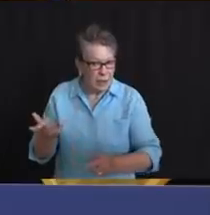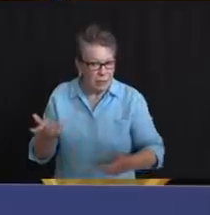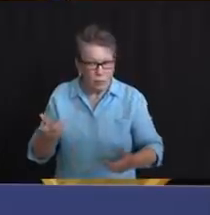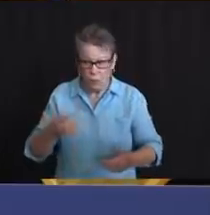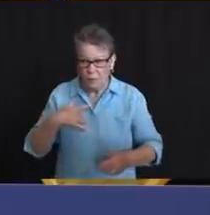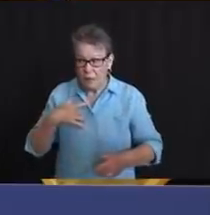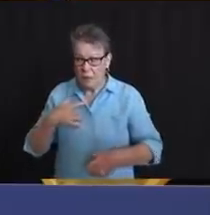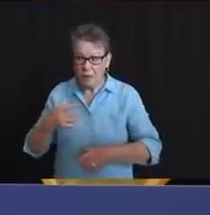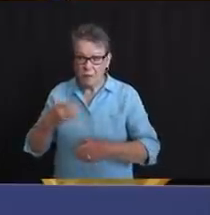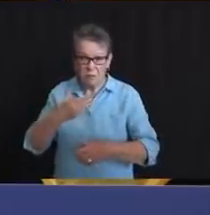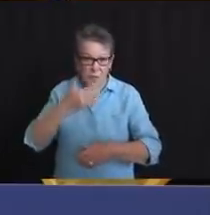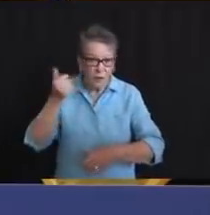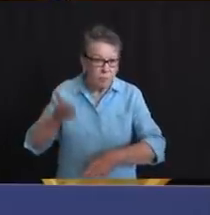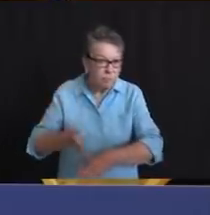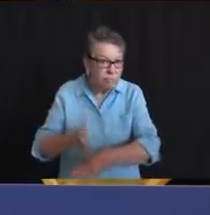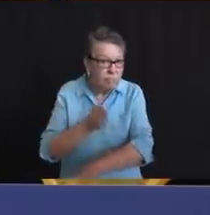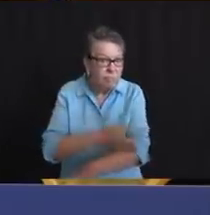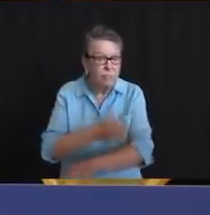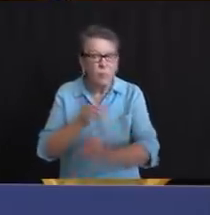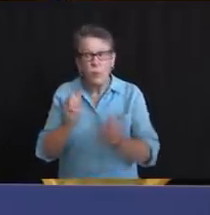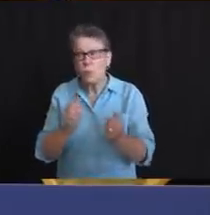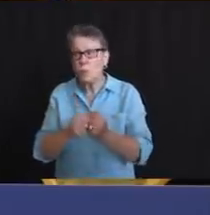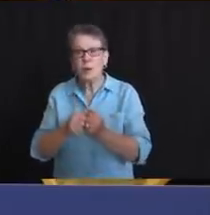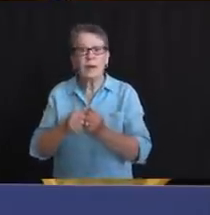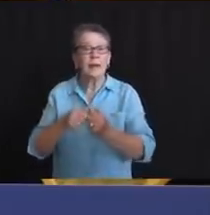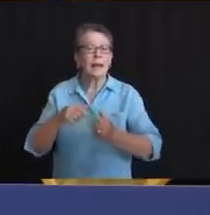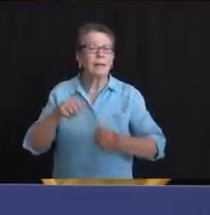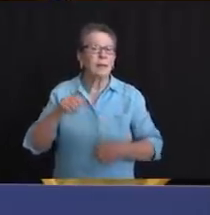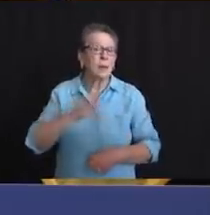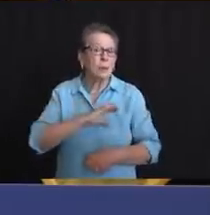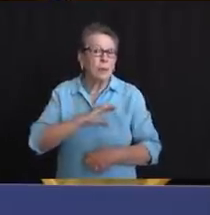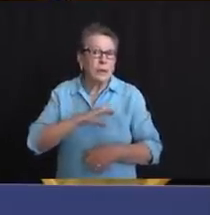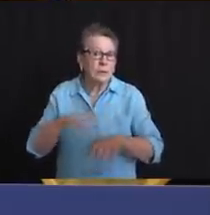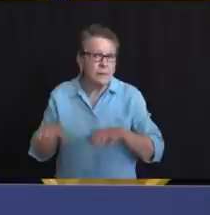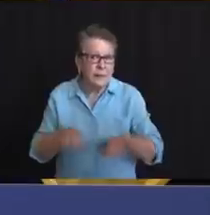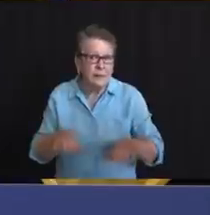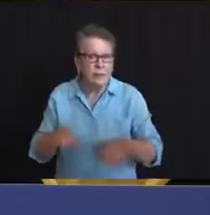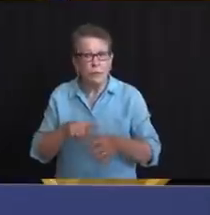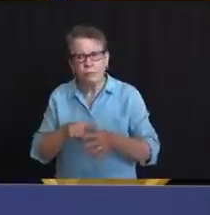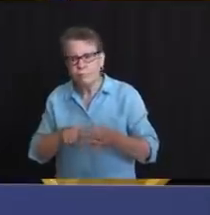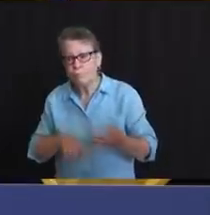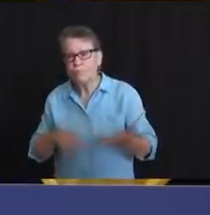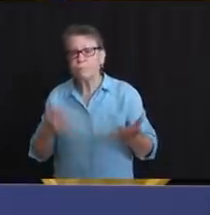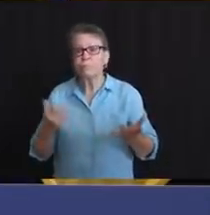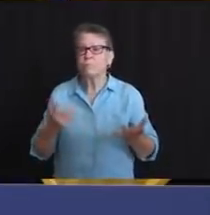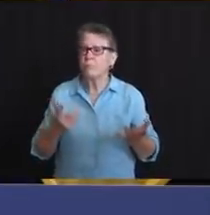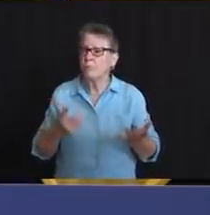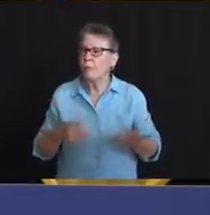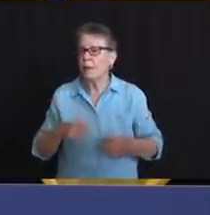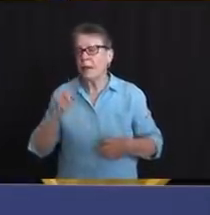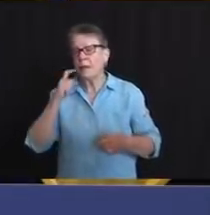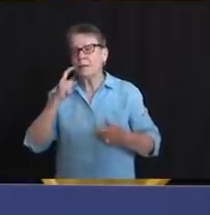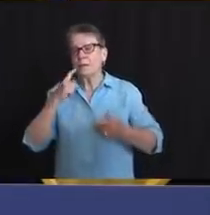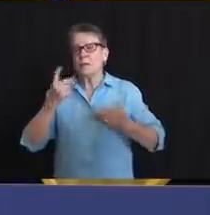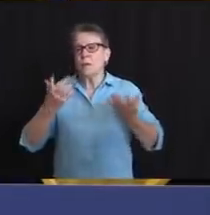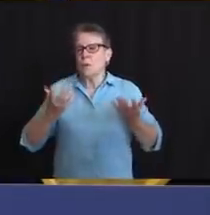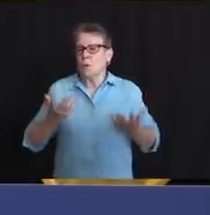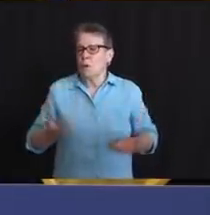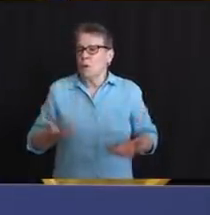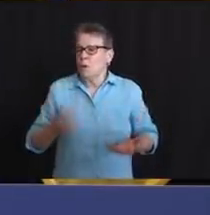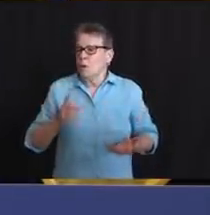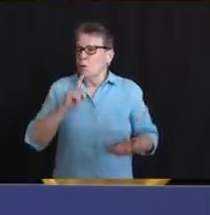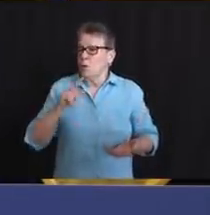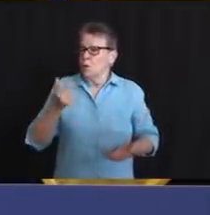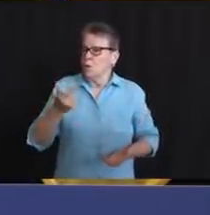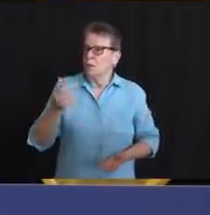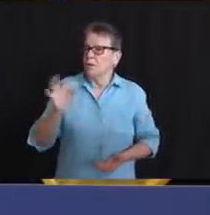And that's not just one guy's opinion. That is now the opinion of a jury of his peers or the police